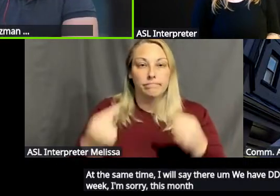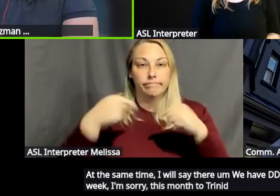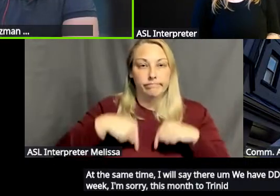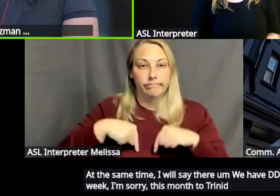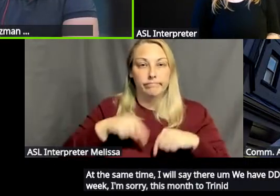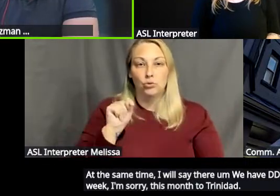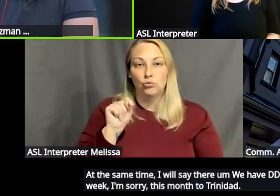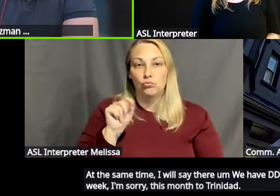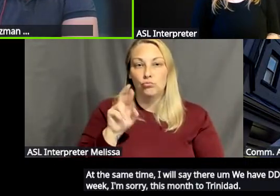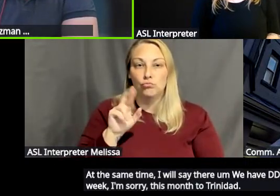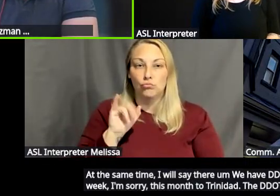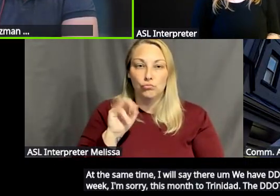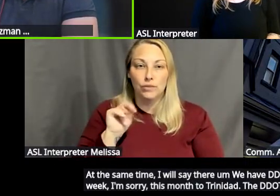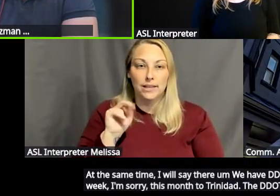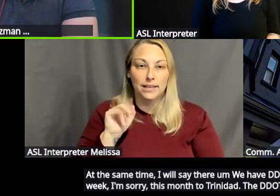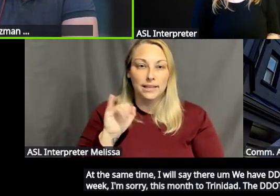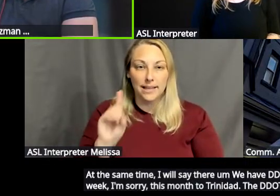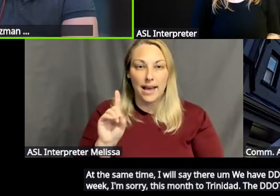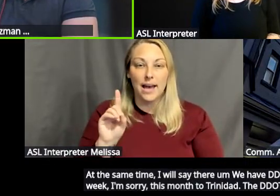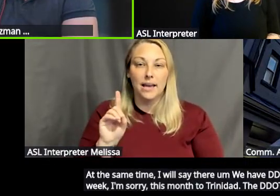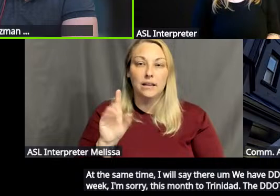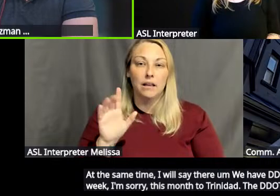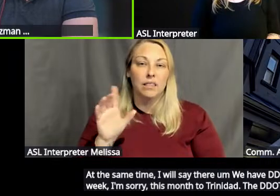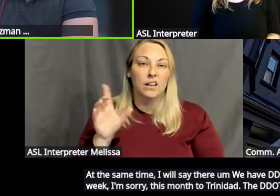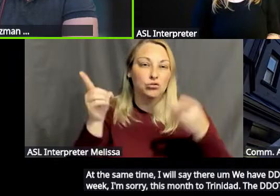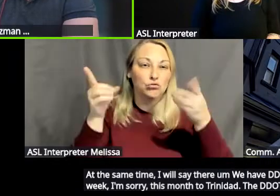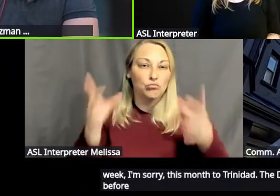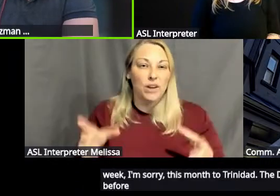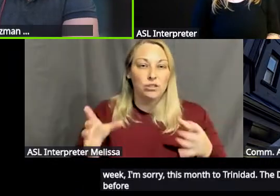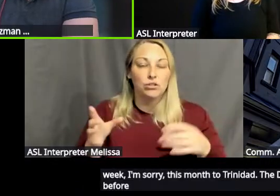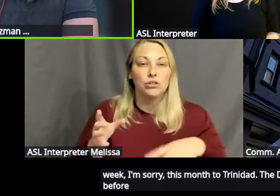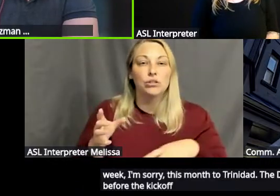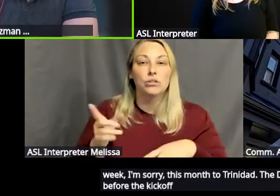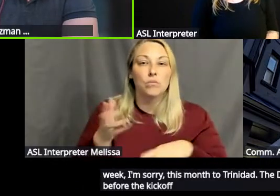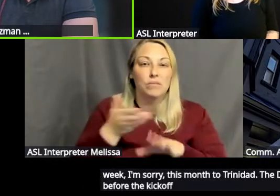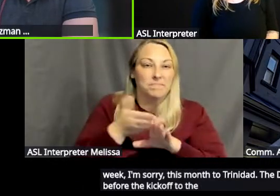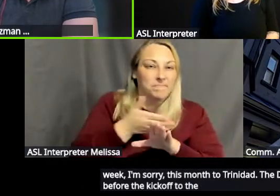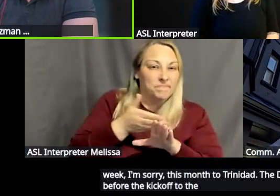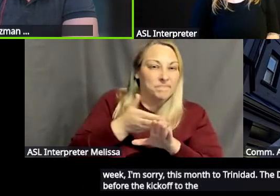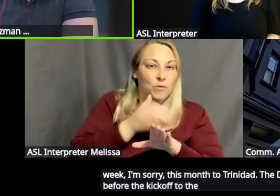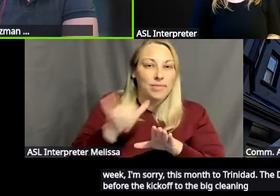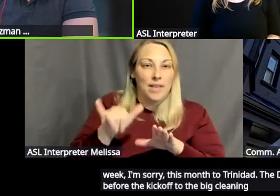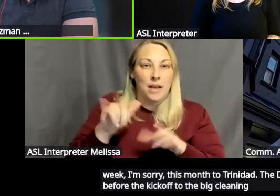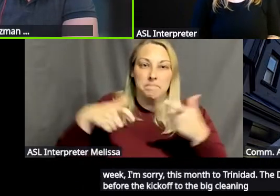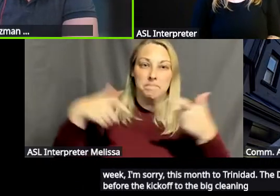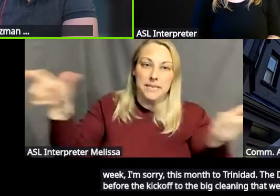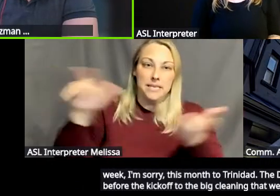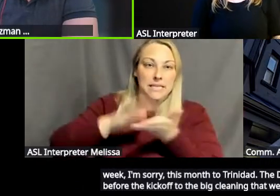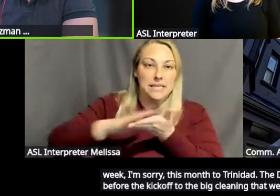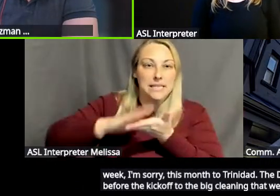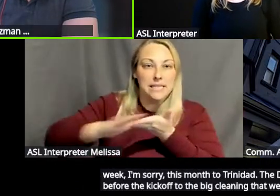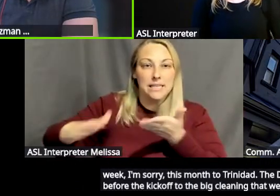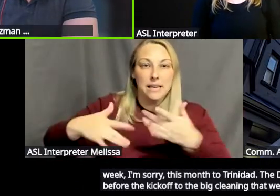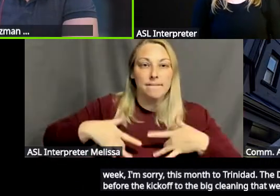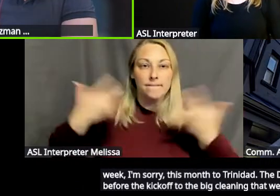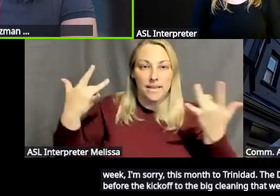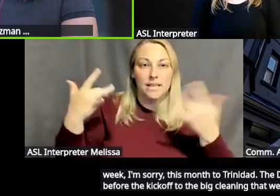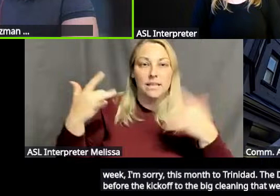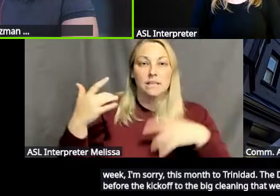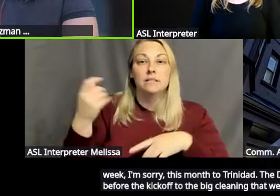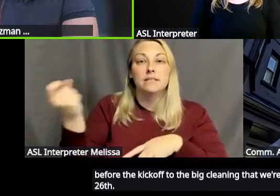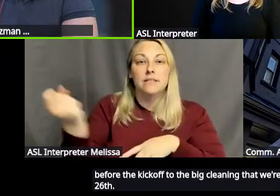DDOT director, it'll be right before the kickoff to the big cleaning that we're doing that Saturday on the